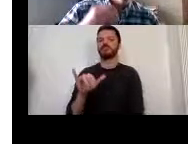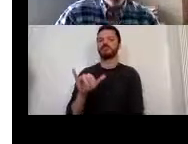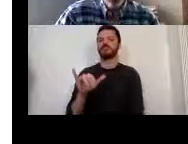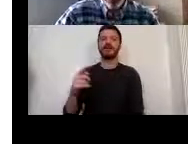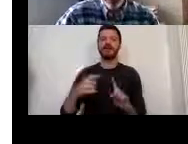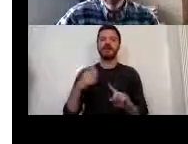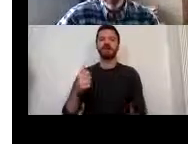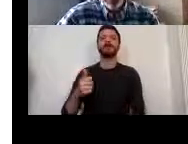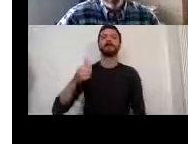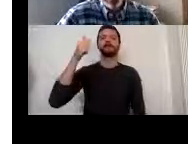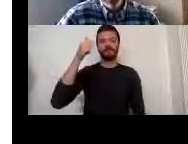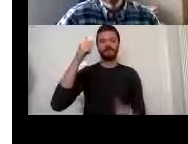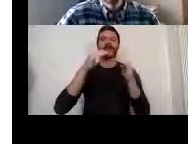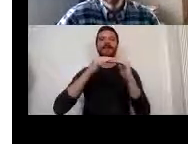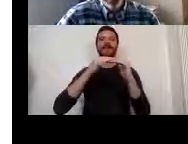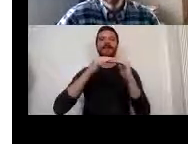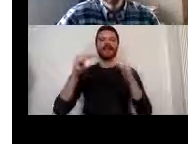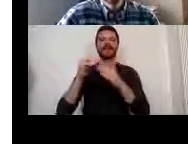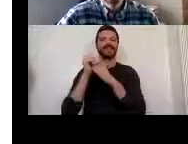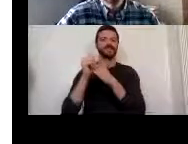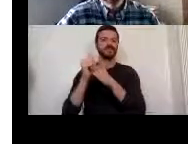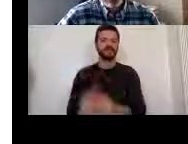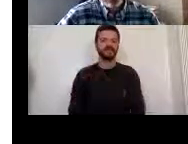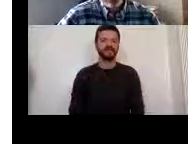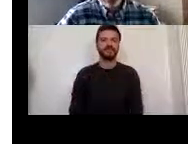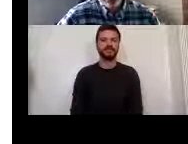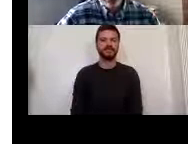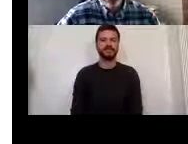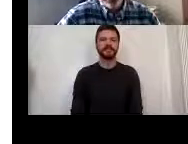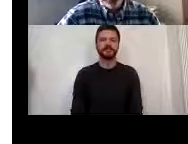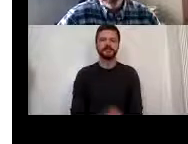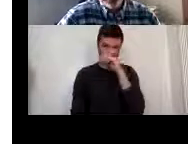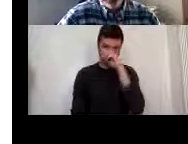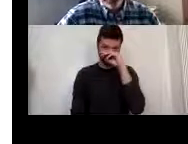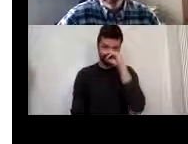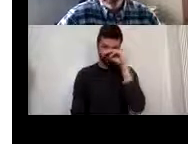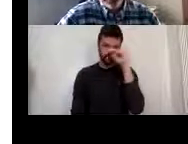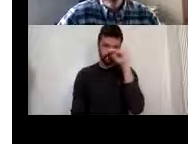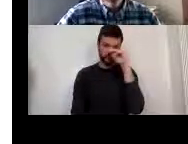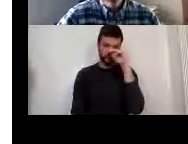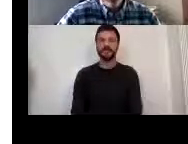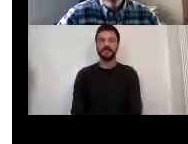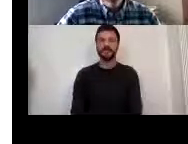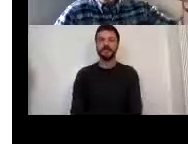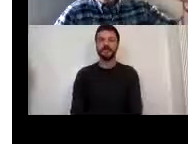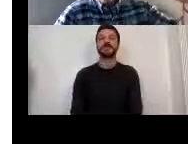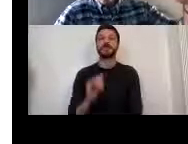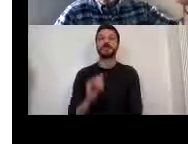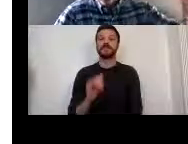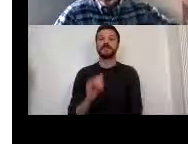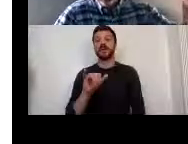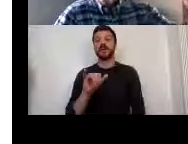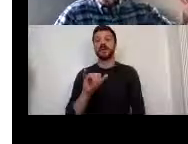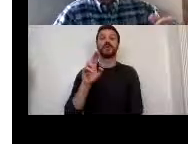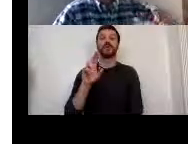level leadership in the context of preparing to do this work. And that came at the level of the overall UW